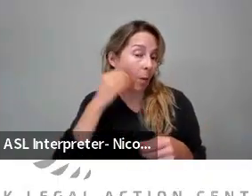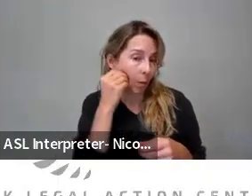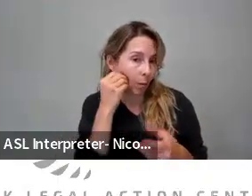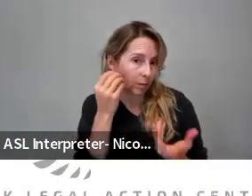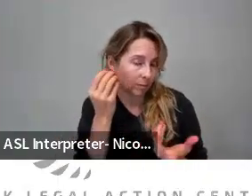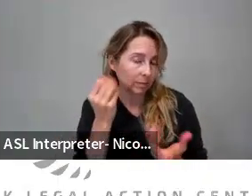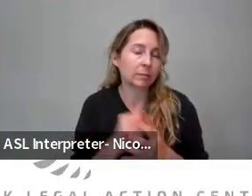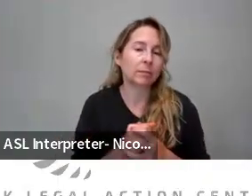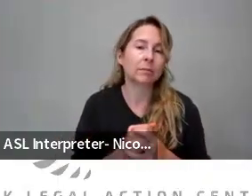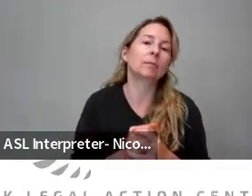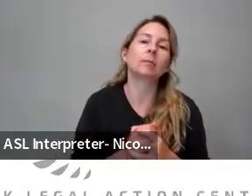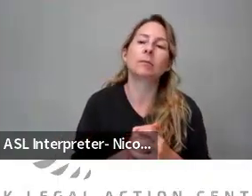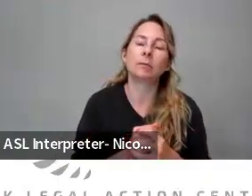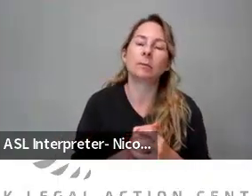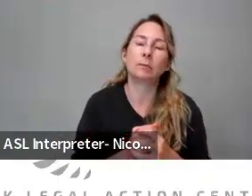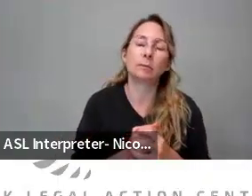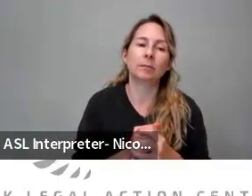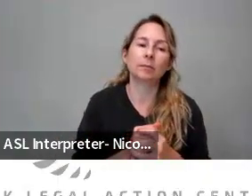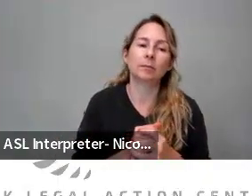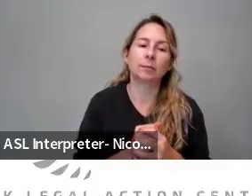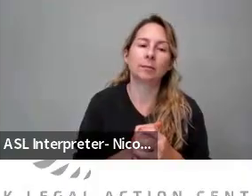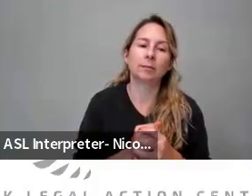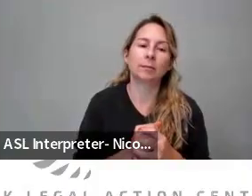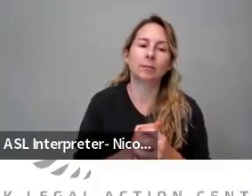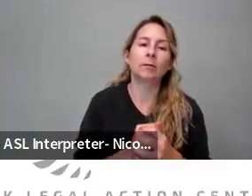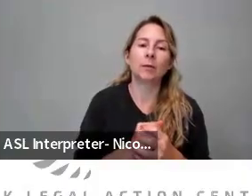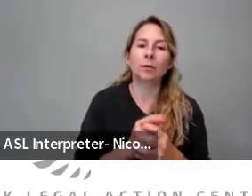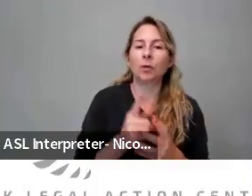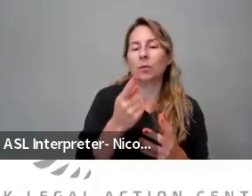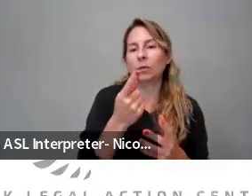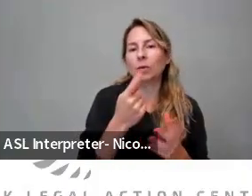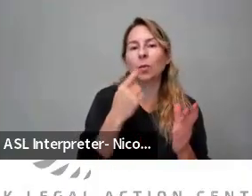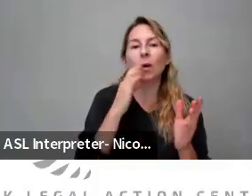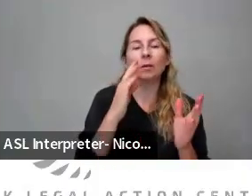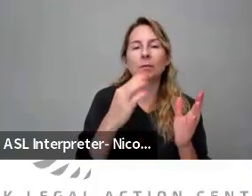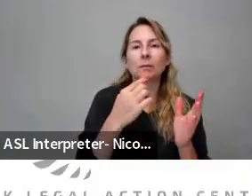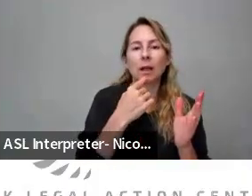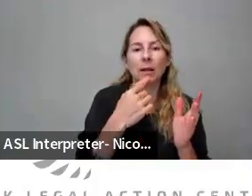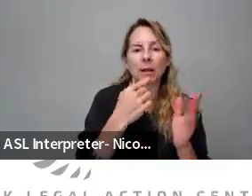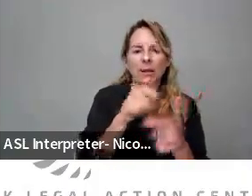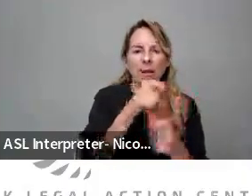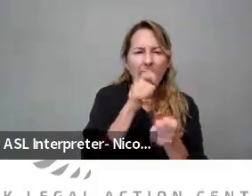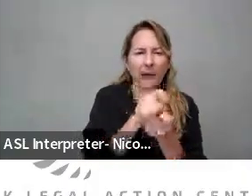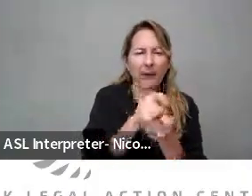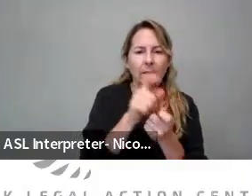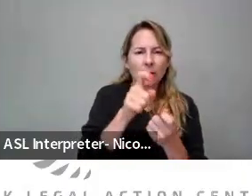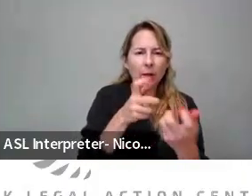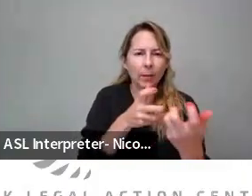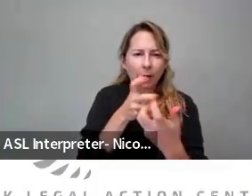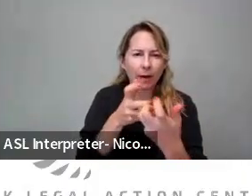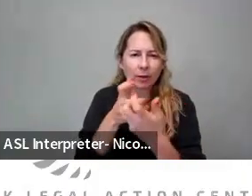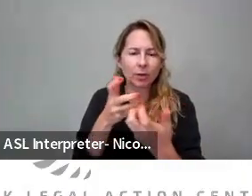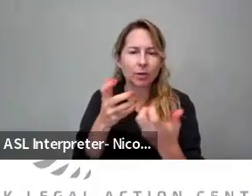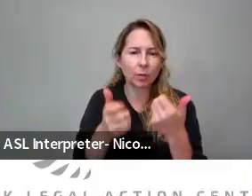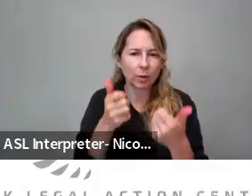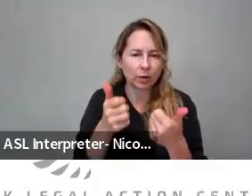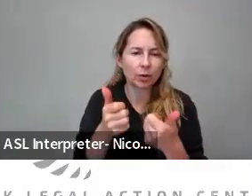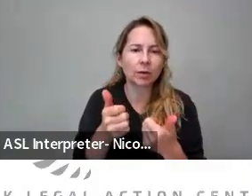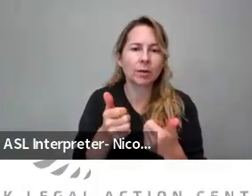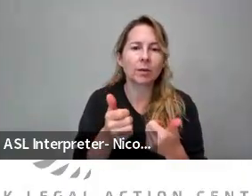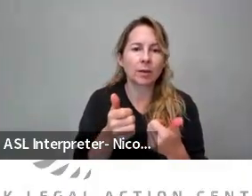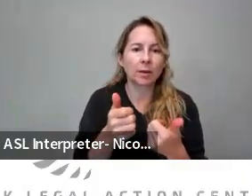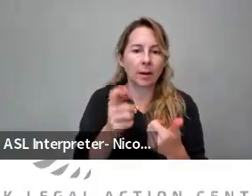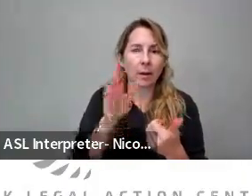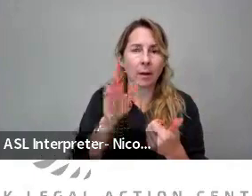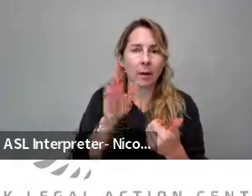details as to the functional limitations. For example, I'm making a request for modification to the home because it has